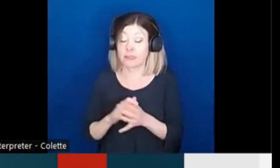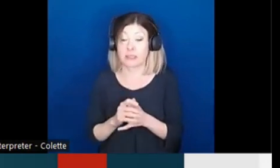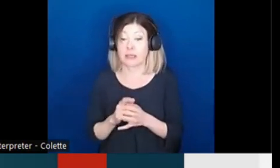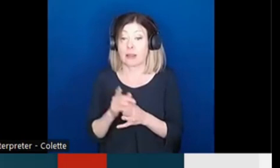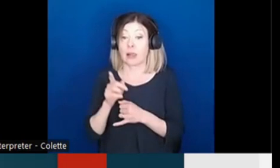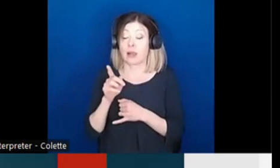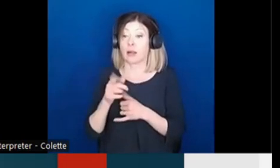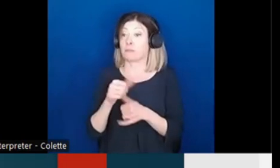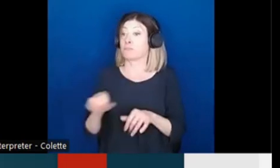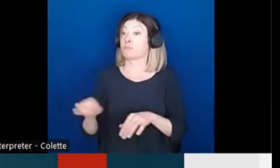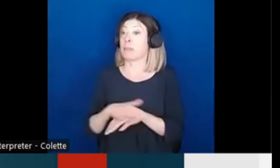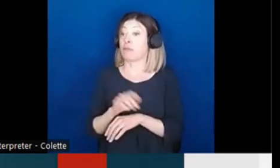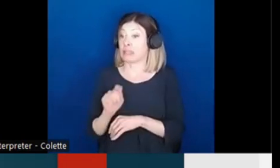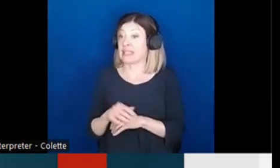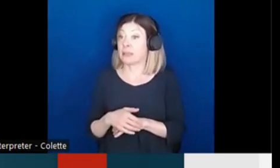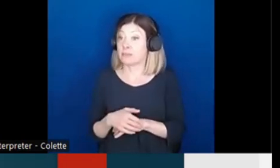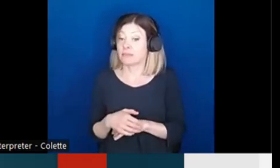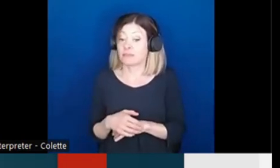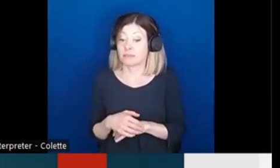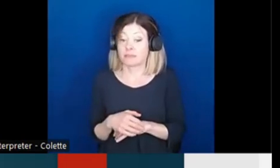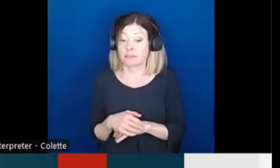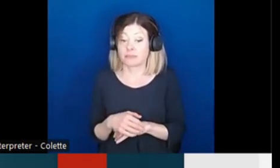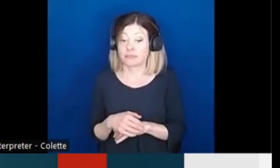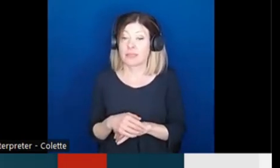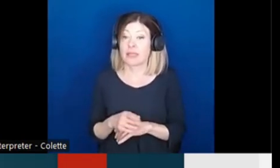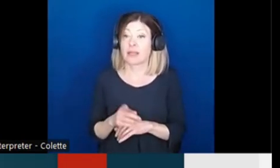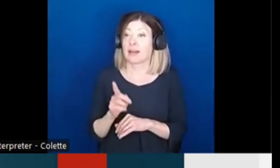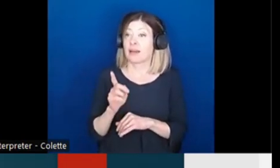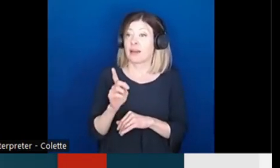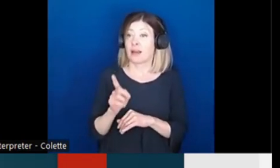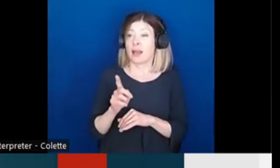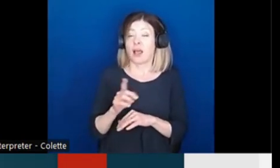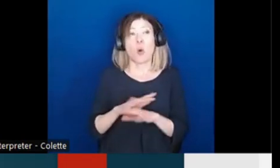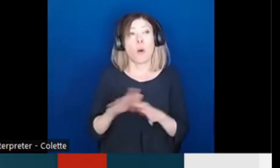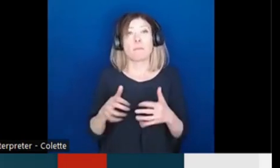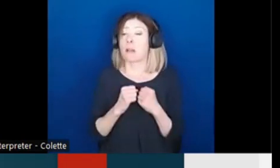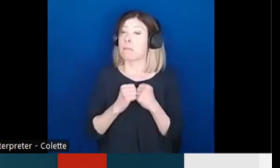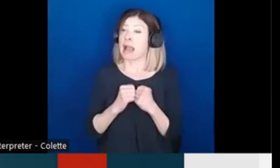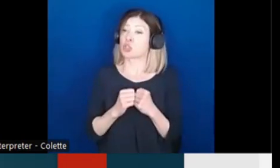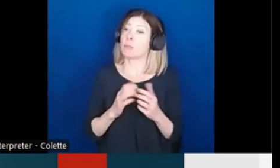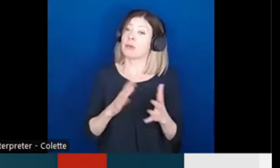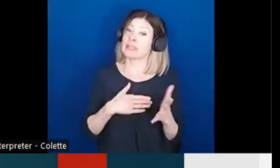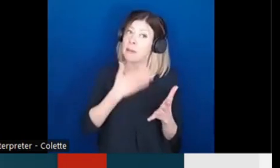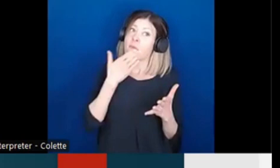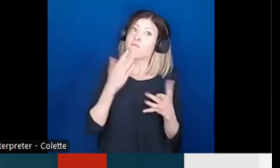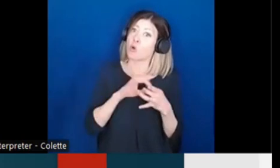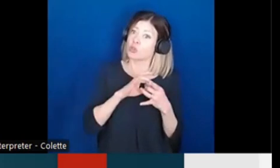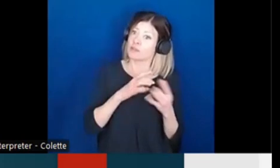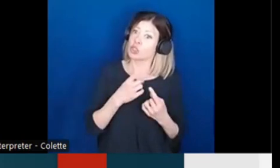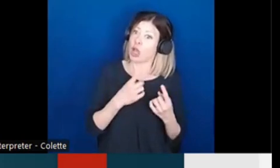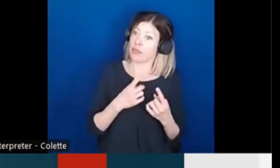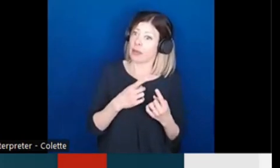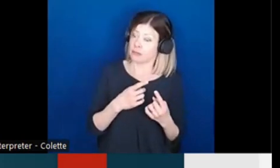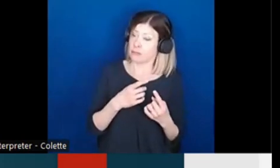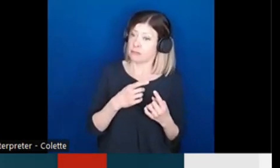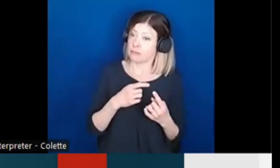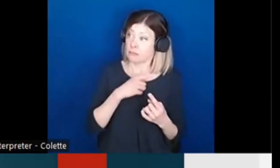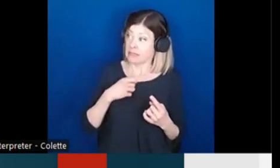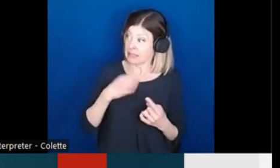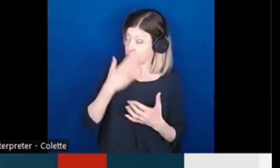massive passion, but she was fond of him. He certainly seemed to love her, and she seemed happy. So this is when she was